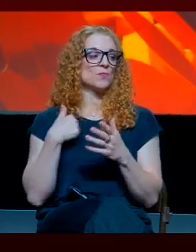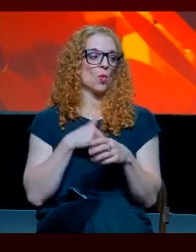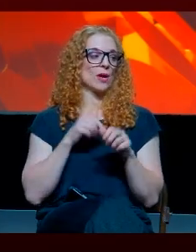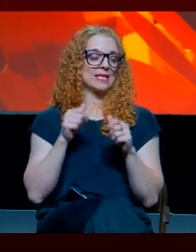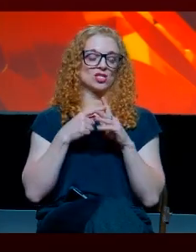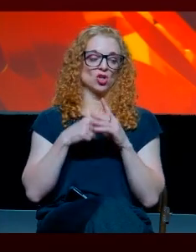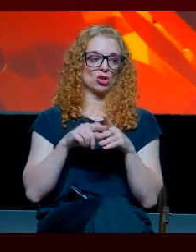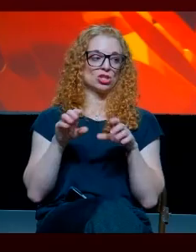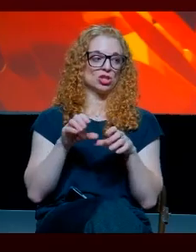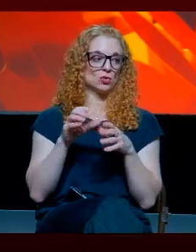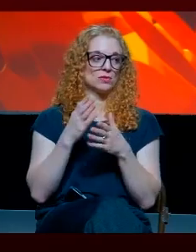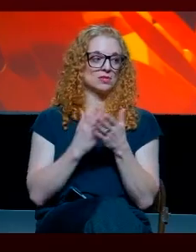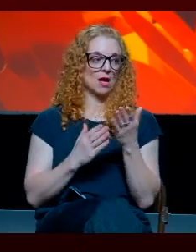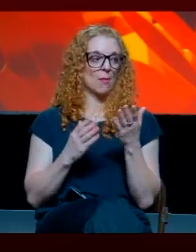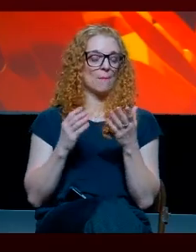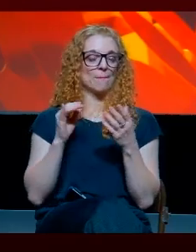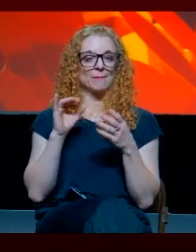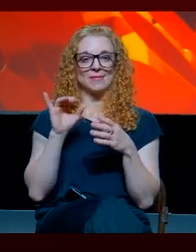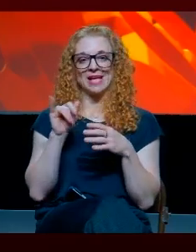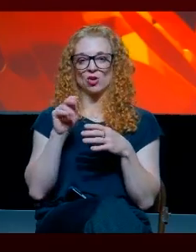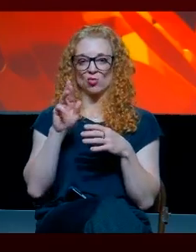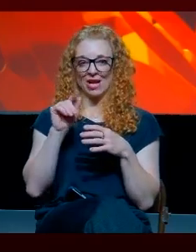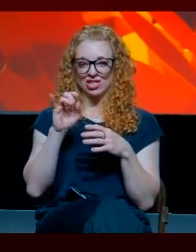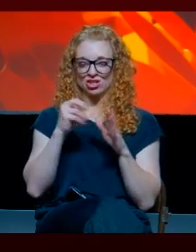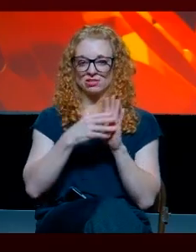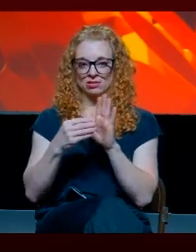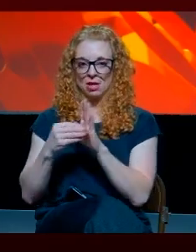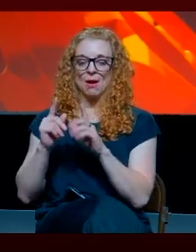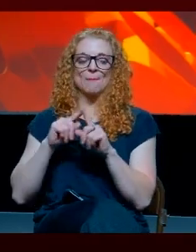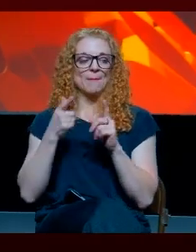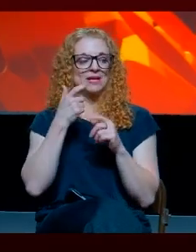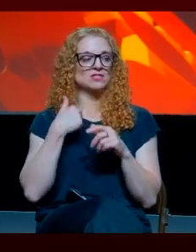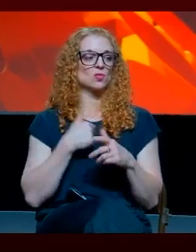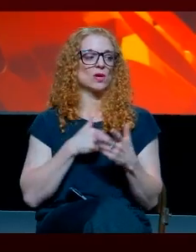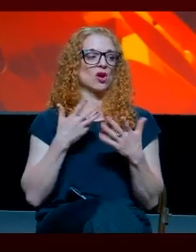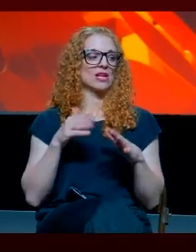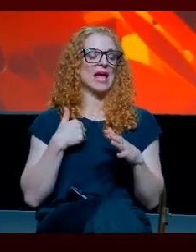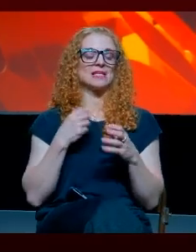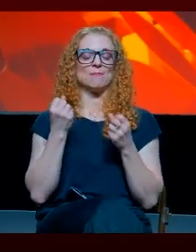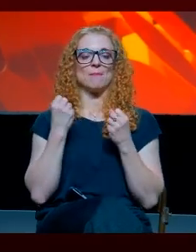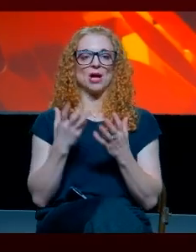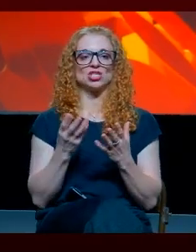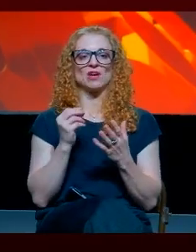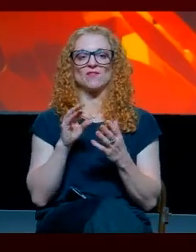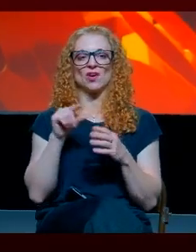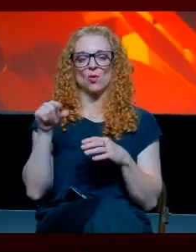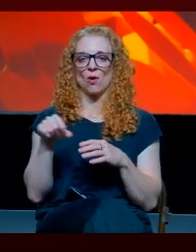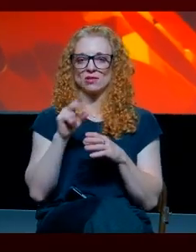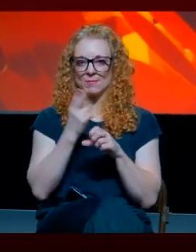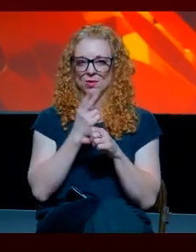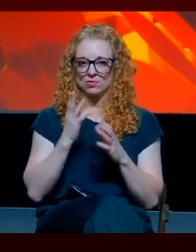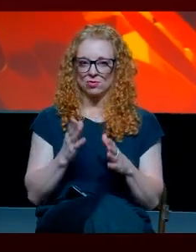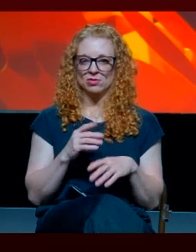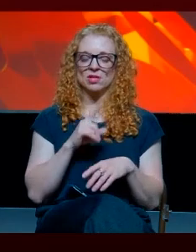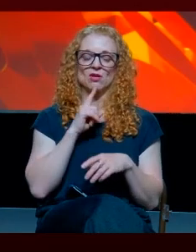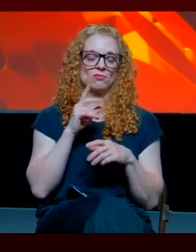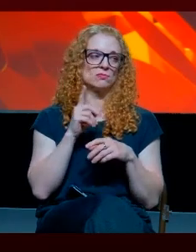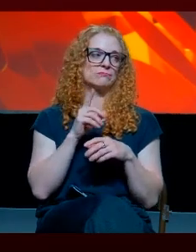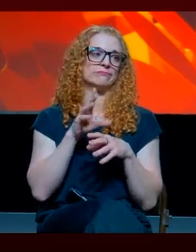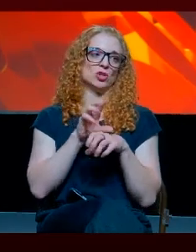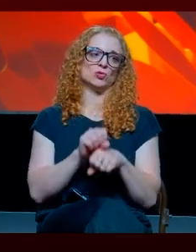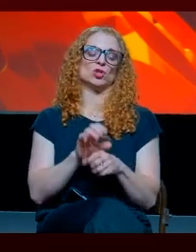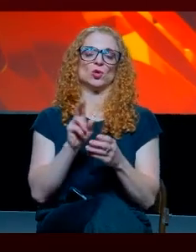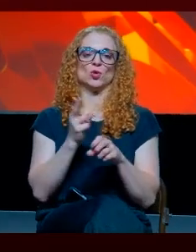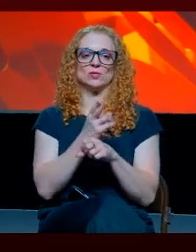start to do Slurm-like iterations, but because we have a bunch of quantum users that are very used to using